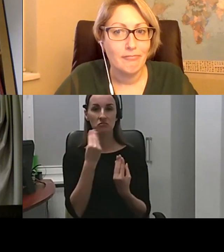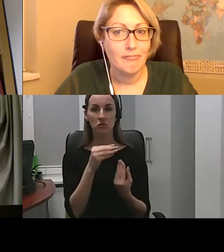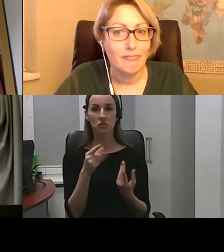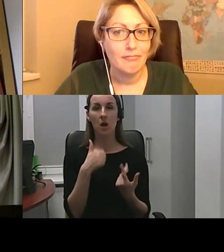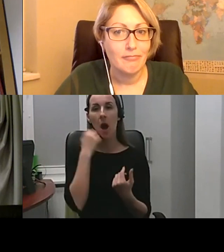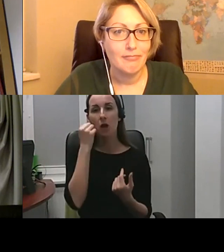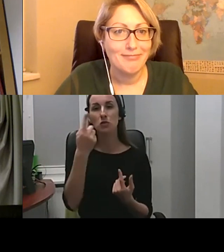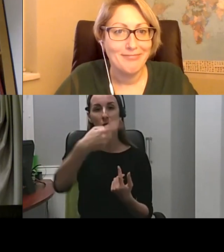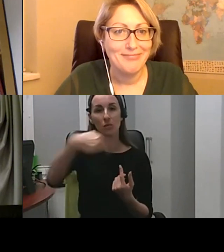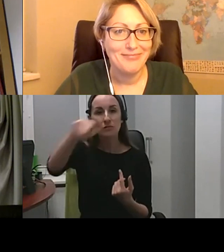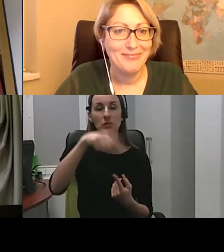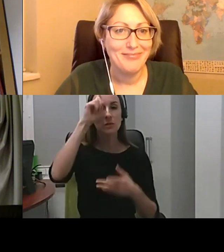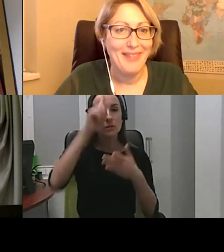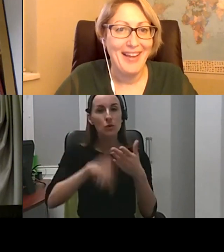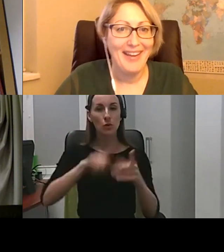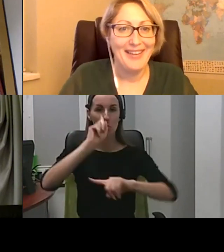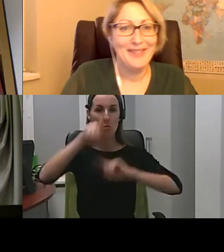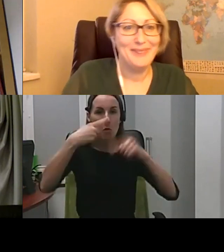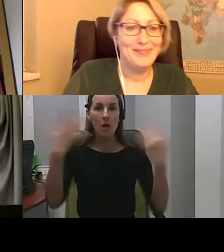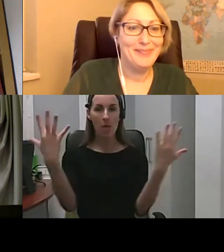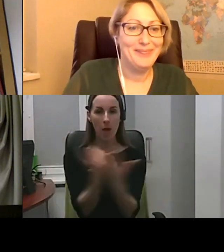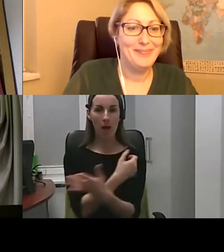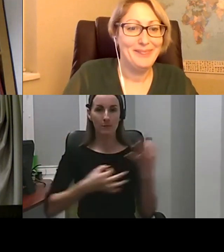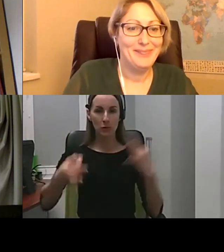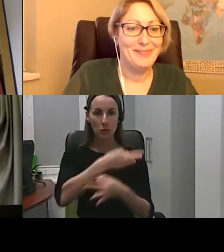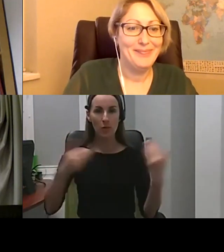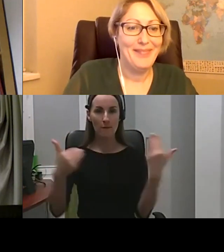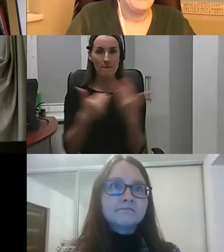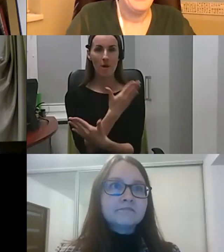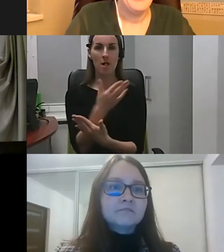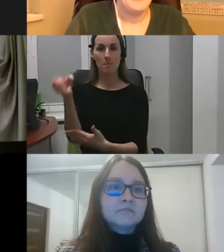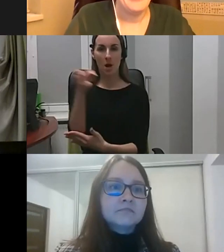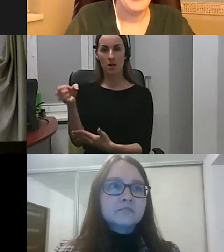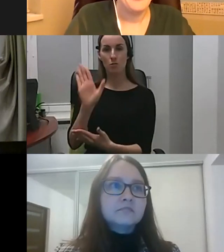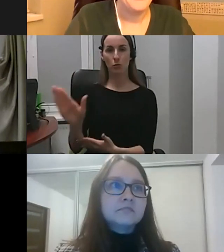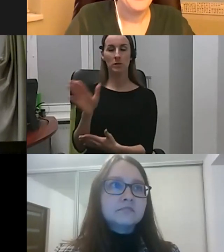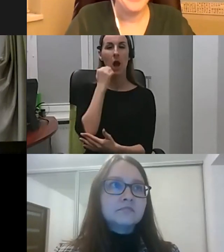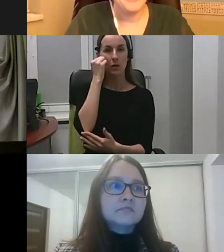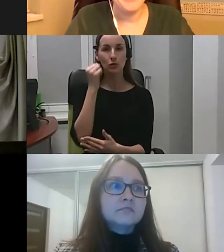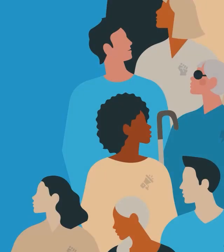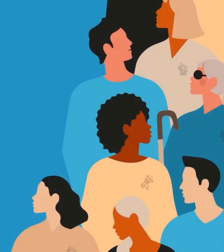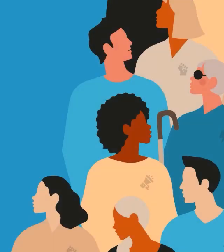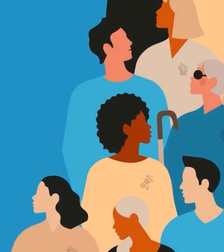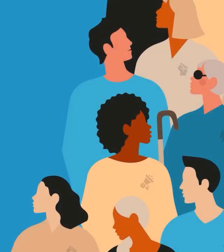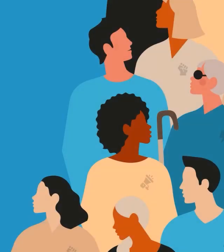in Belarus. Thank you. Thank you. Bye. Bye. Thank you. Thank you.